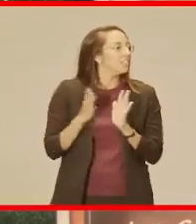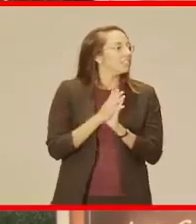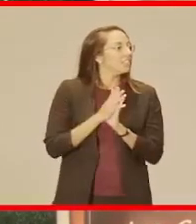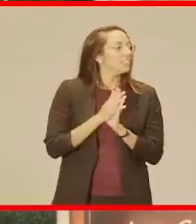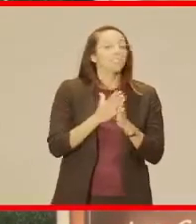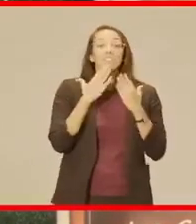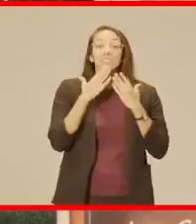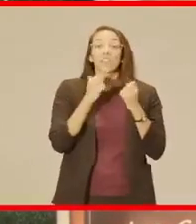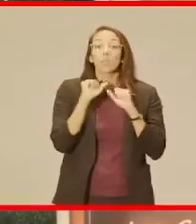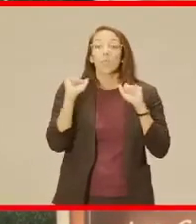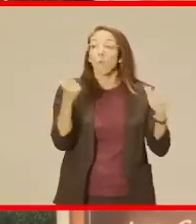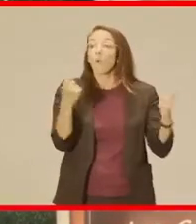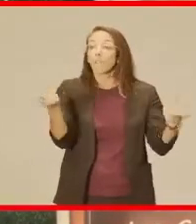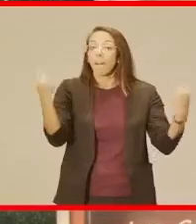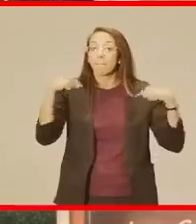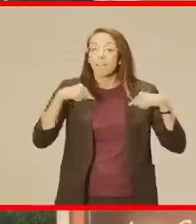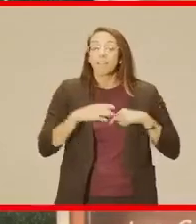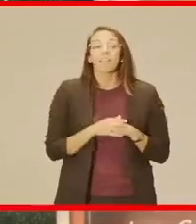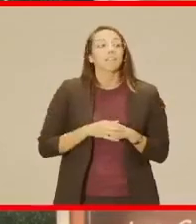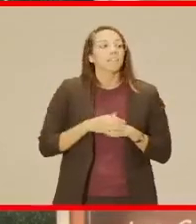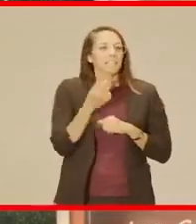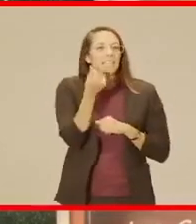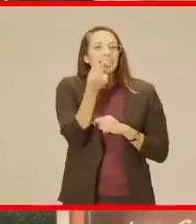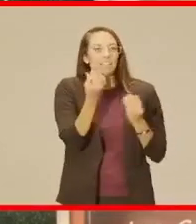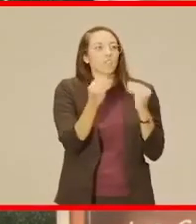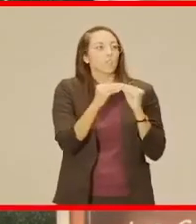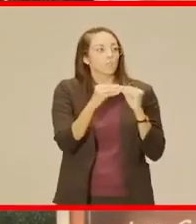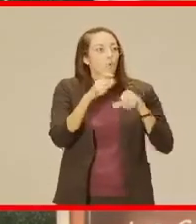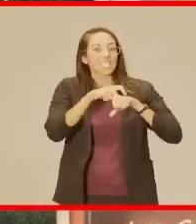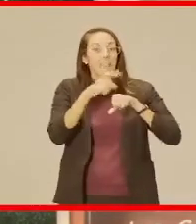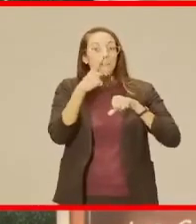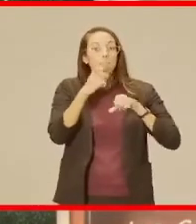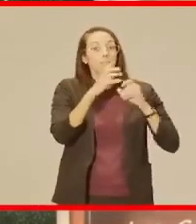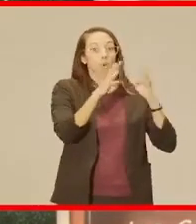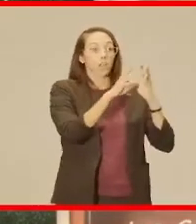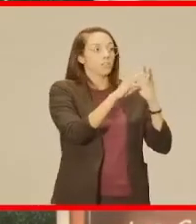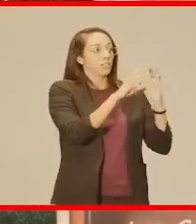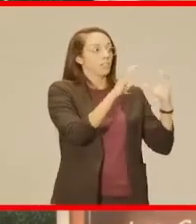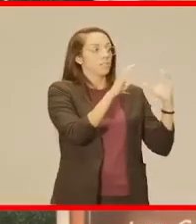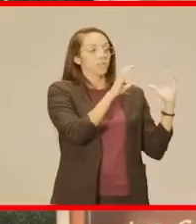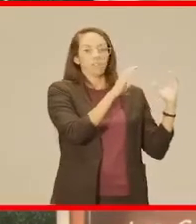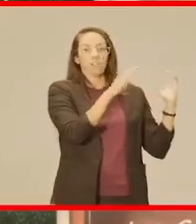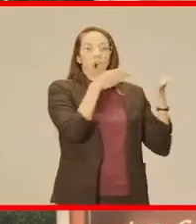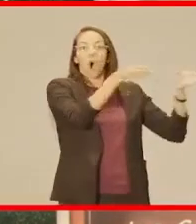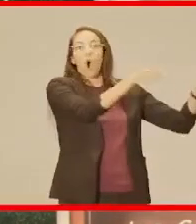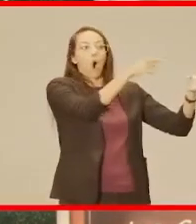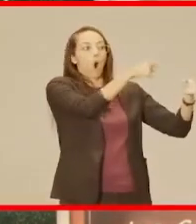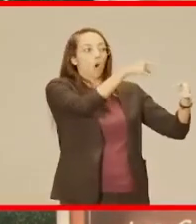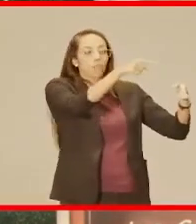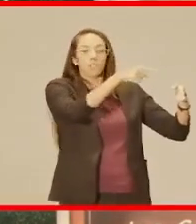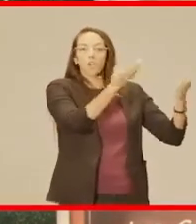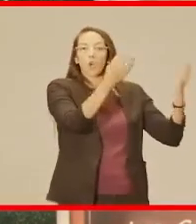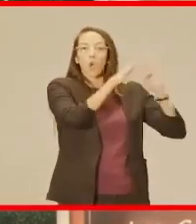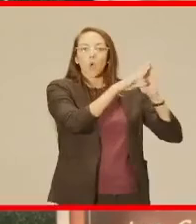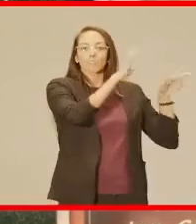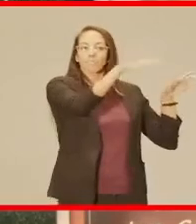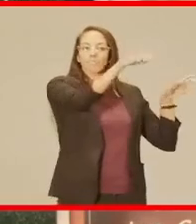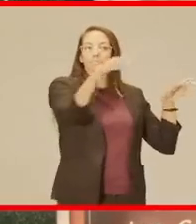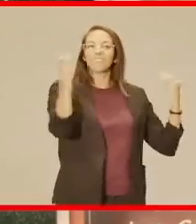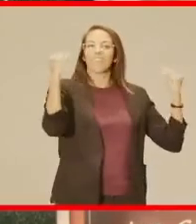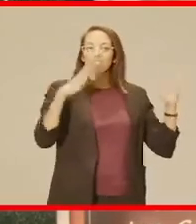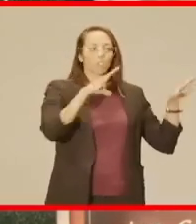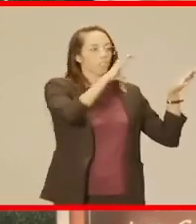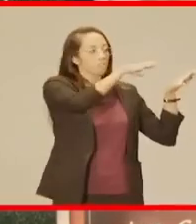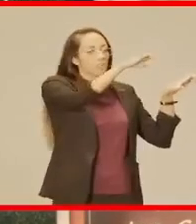Thank you all for coming. We got a little more time before the exhibit hall closes. Be sure to check out my exhibit hall table. I have CDs of my